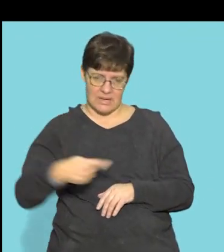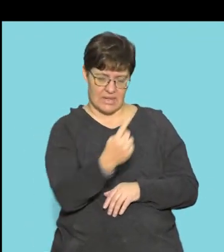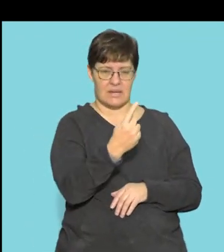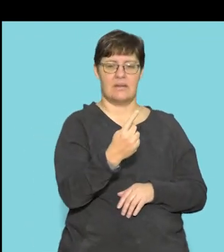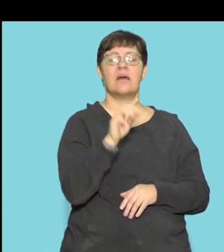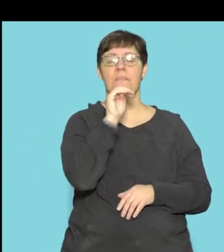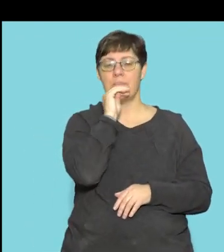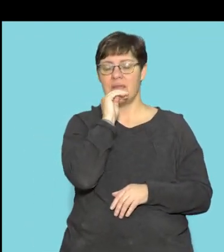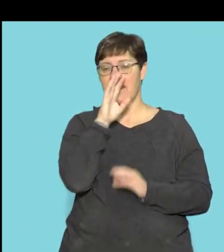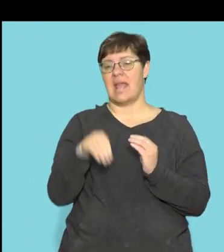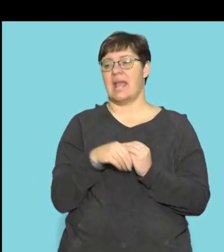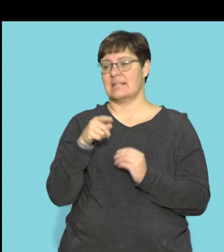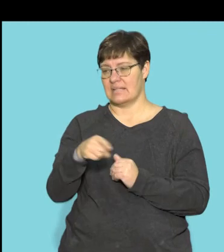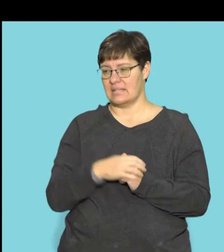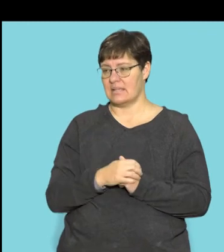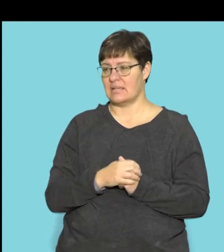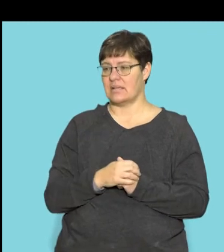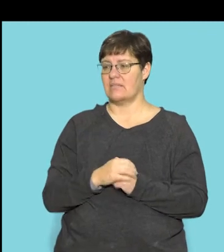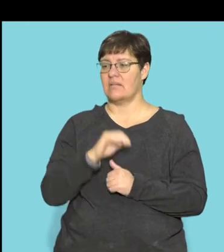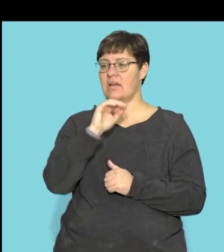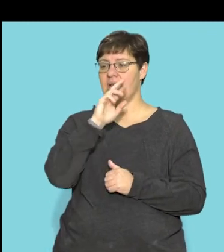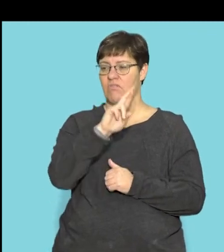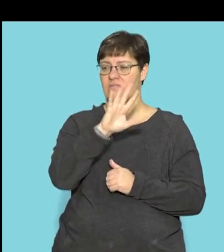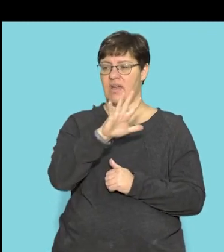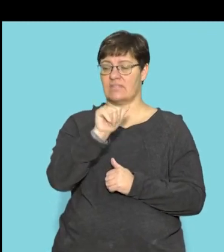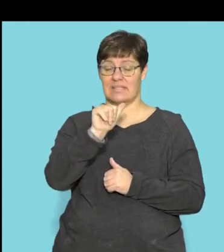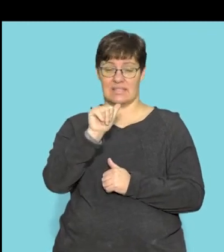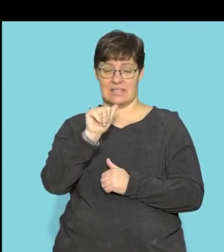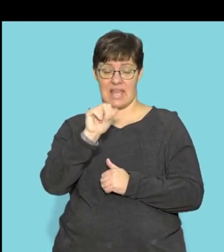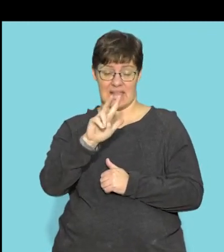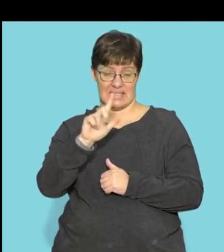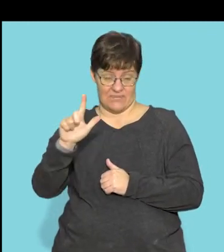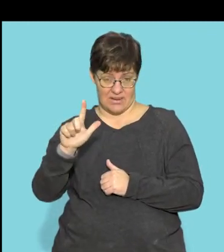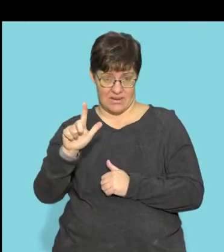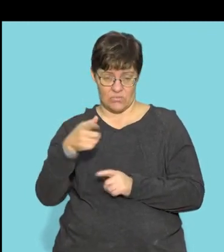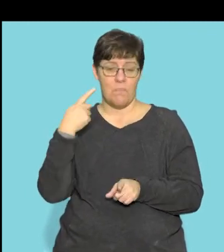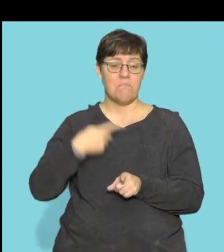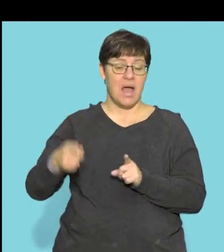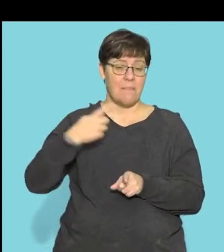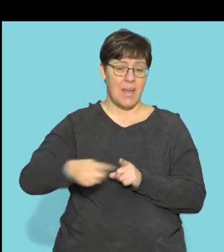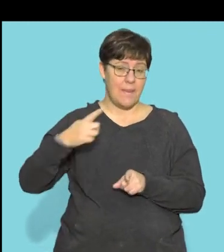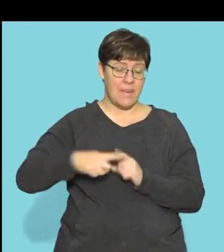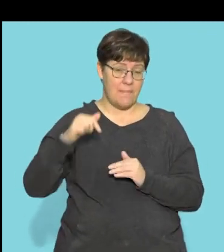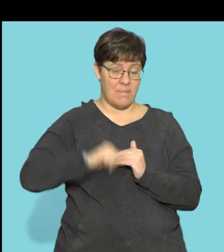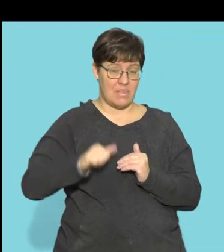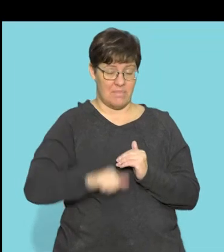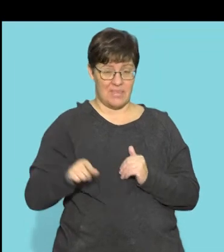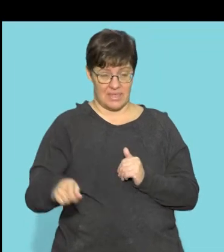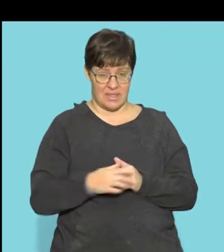number there is 9, so I must add 1 there, making it 67. So this will be the amount I need to pay per month.